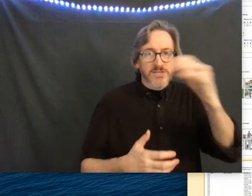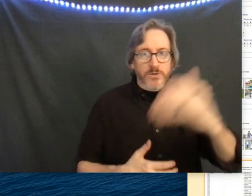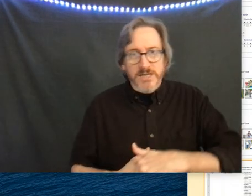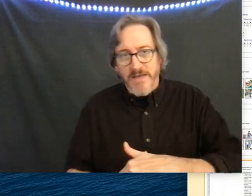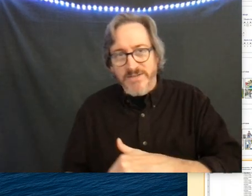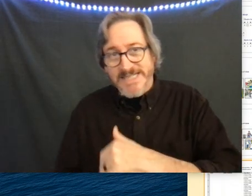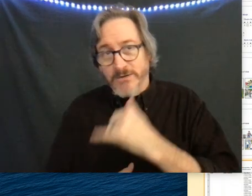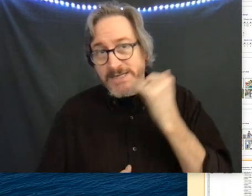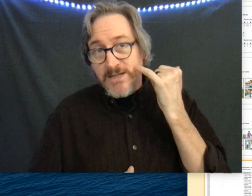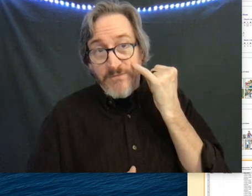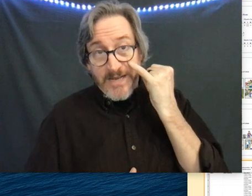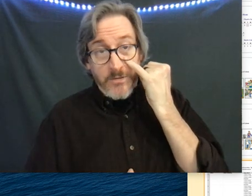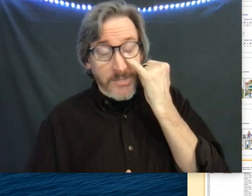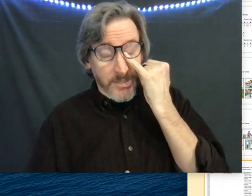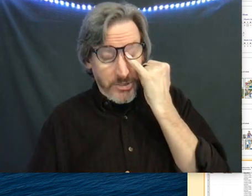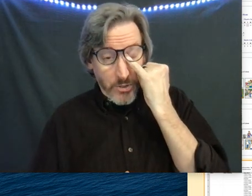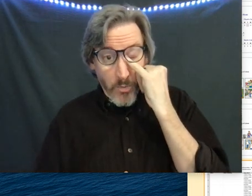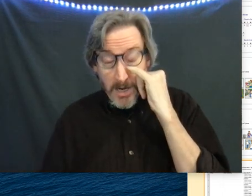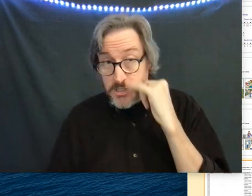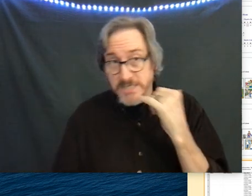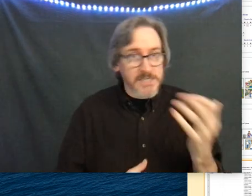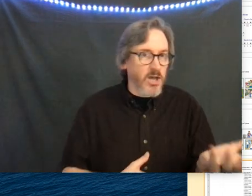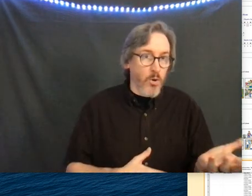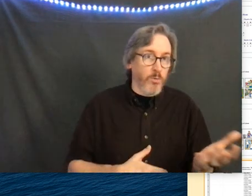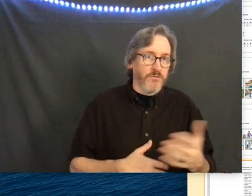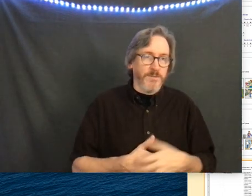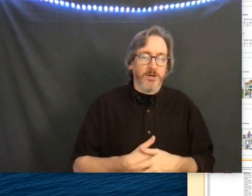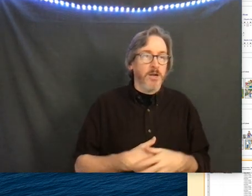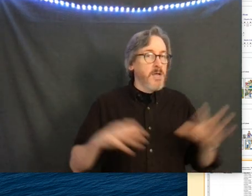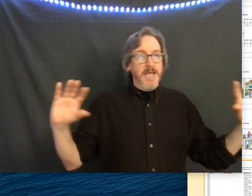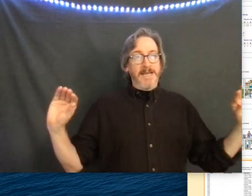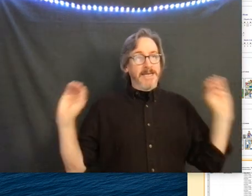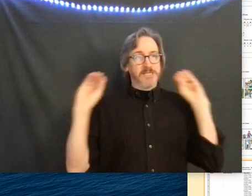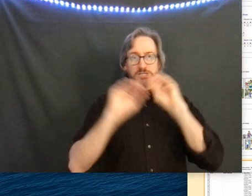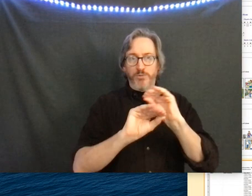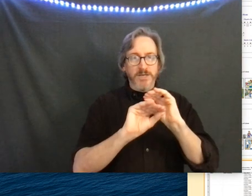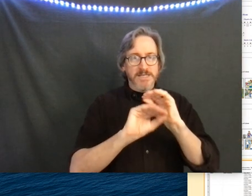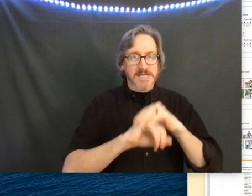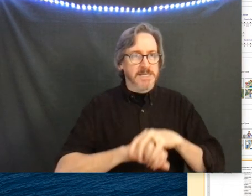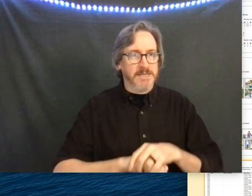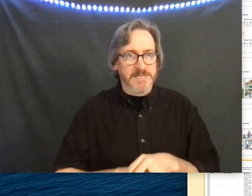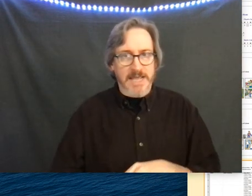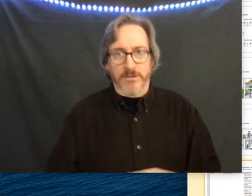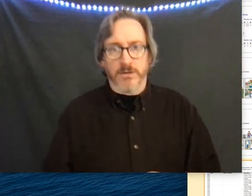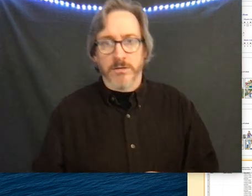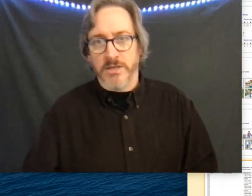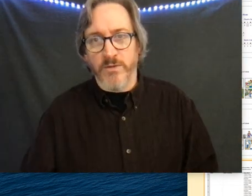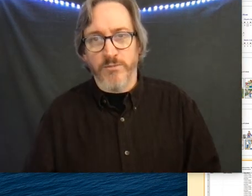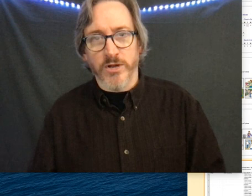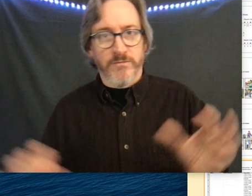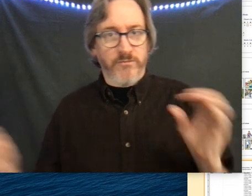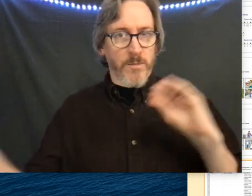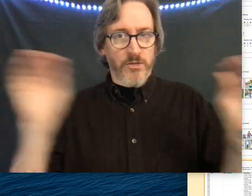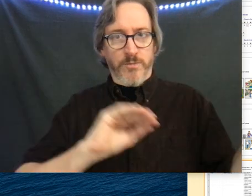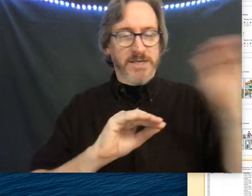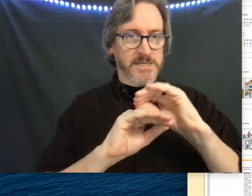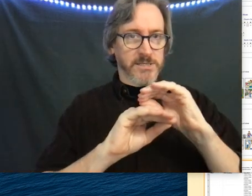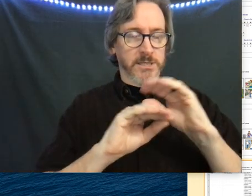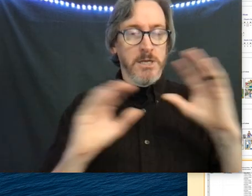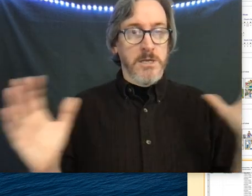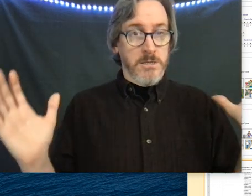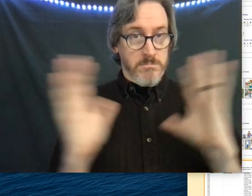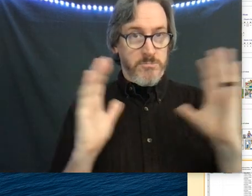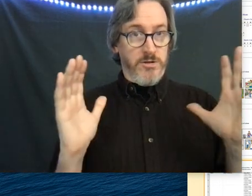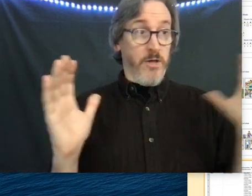So next we're going to have a series of videos to watch. This is the homework from here. And again, it's just putting these concepts together that we've put from other